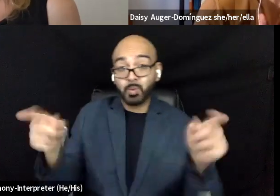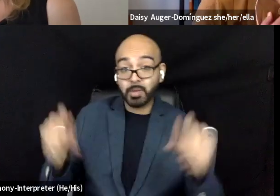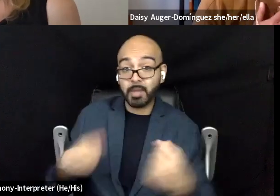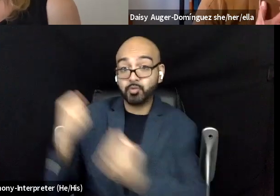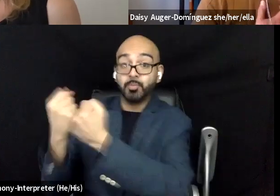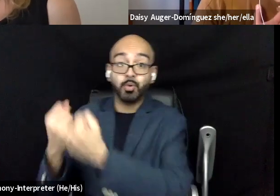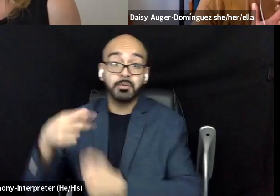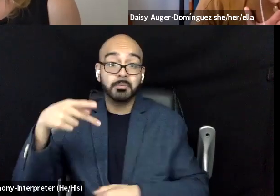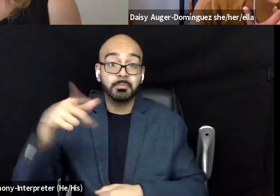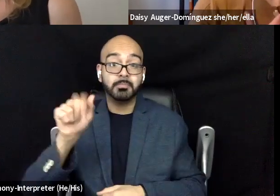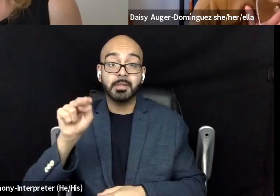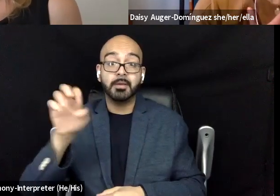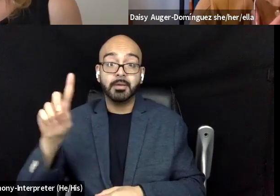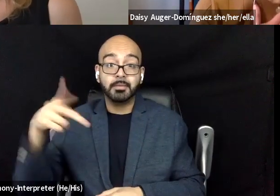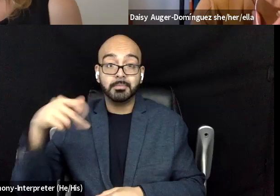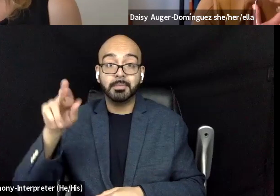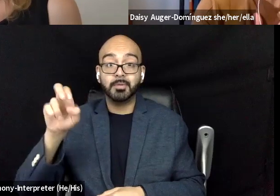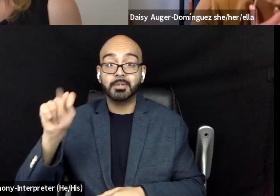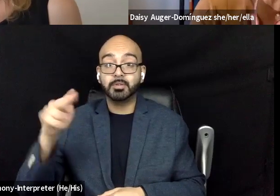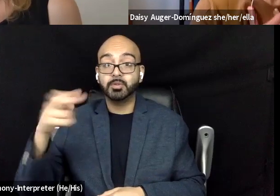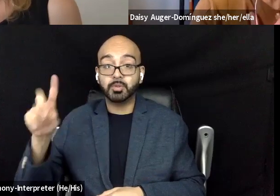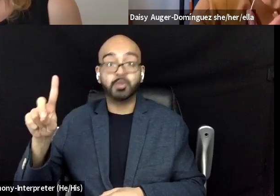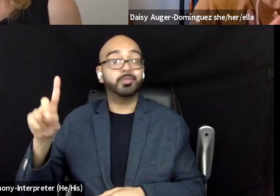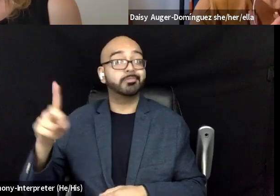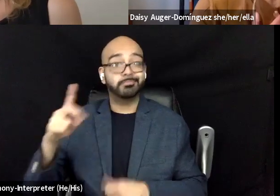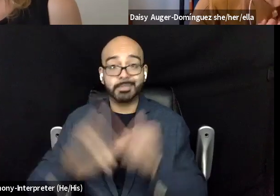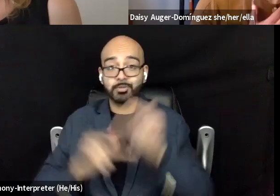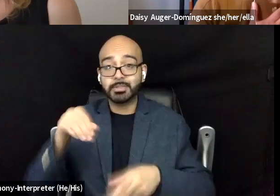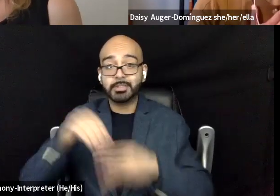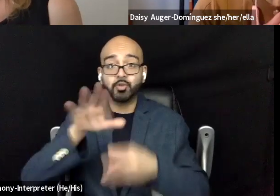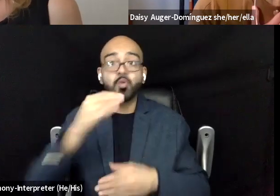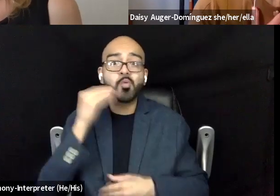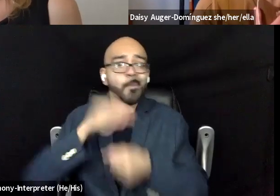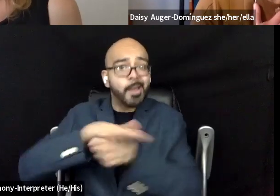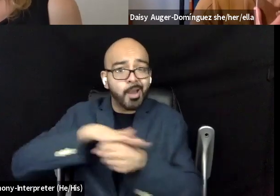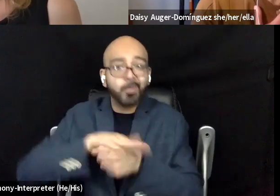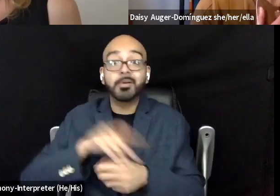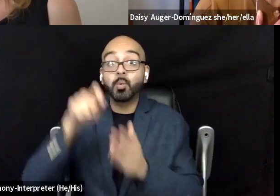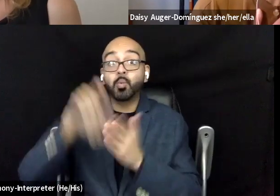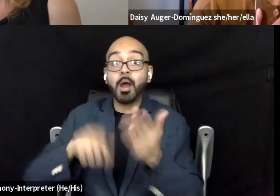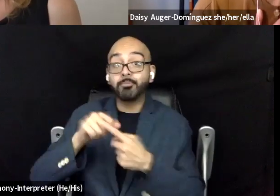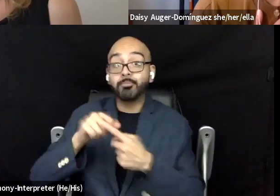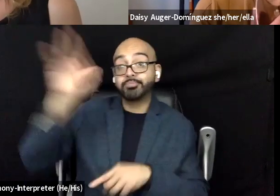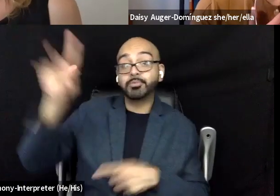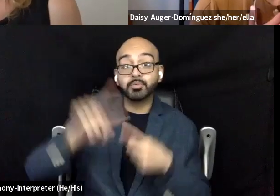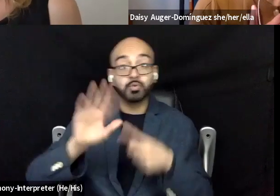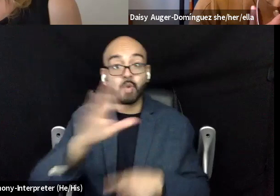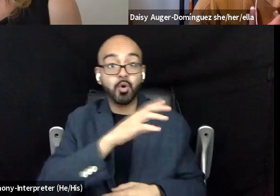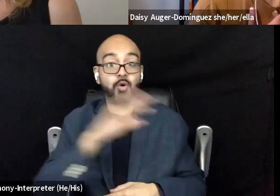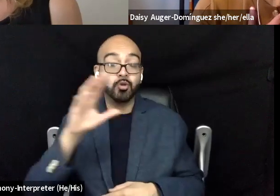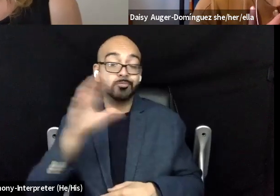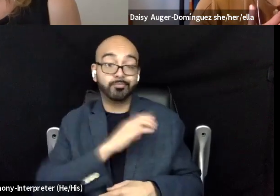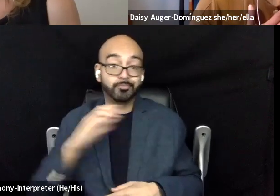you, if any of you can, you know, write to your congressman, if any of you can support this good work, it is our